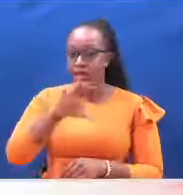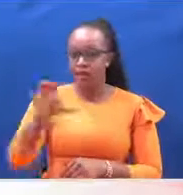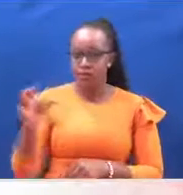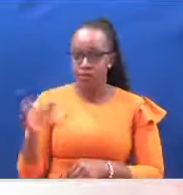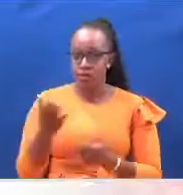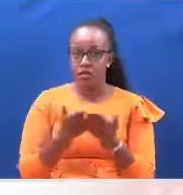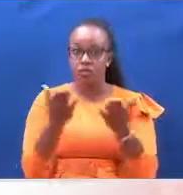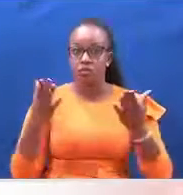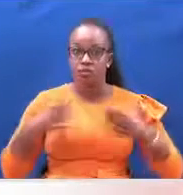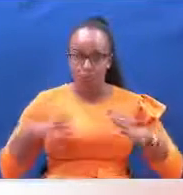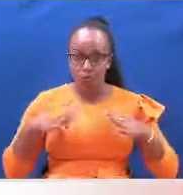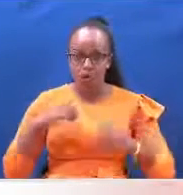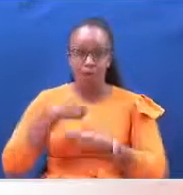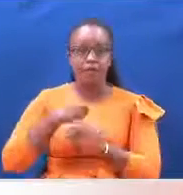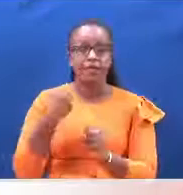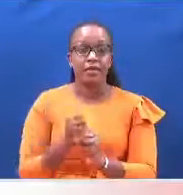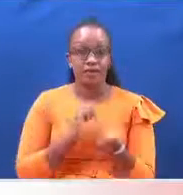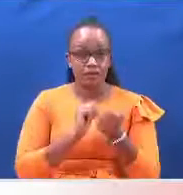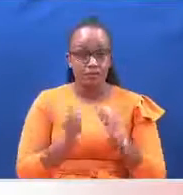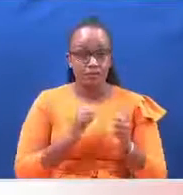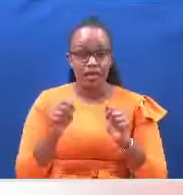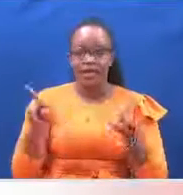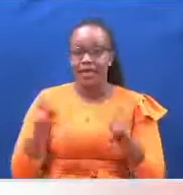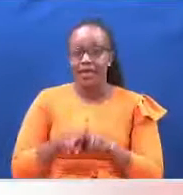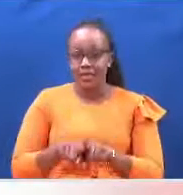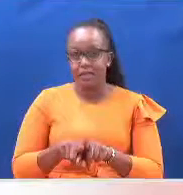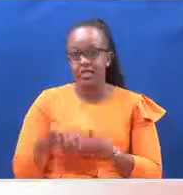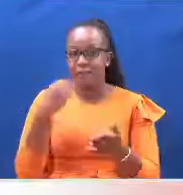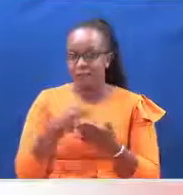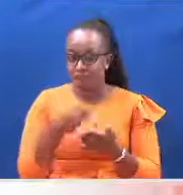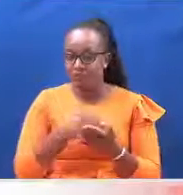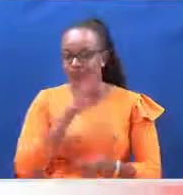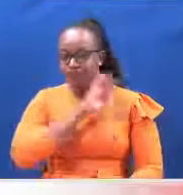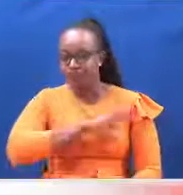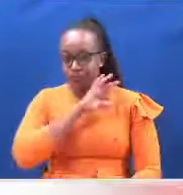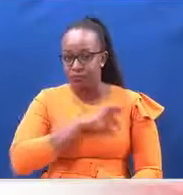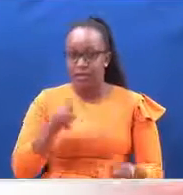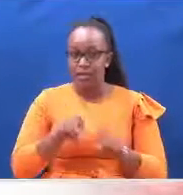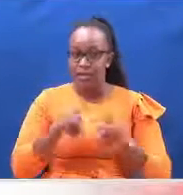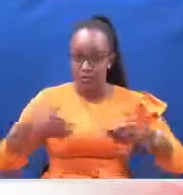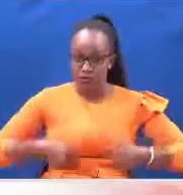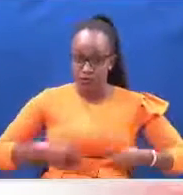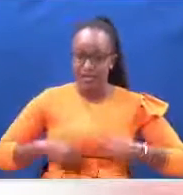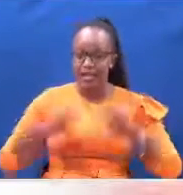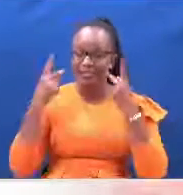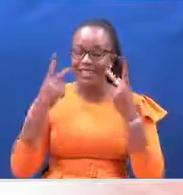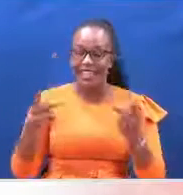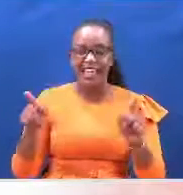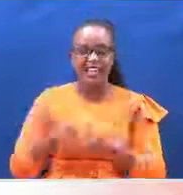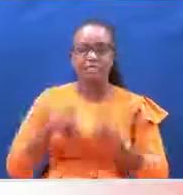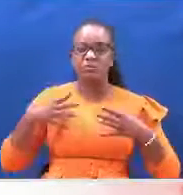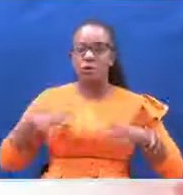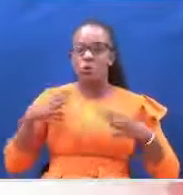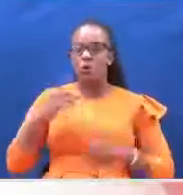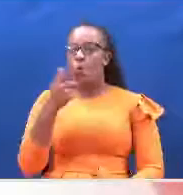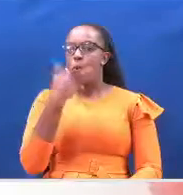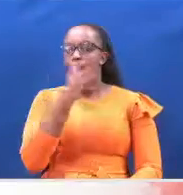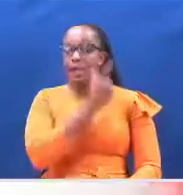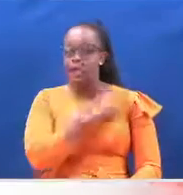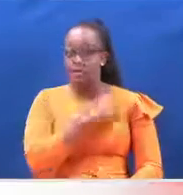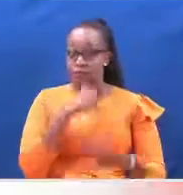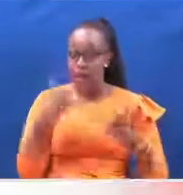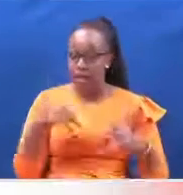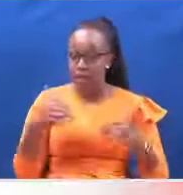aim at making the game a source of livelihood for youths that have previously been labeled idlers for playing the game. Stephen